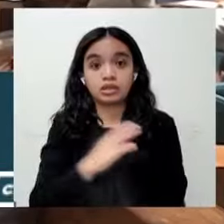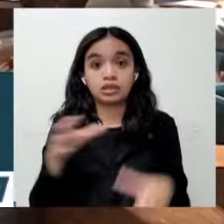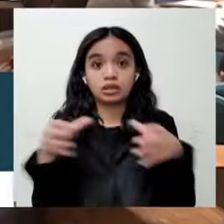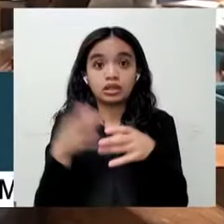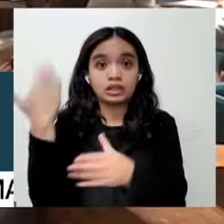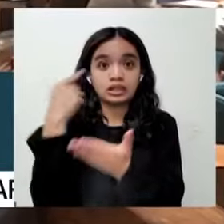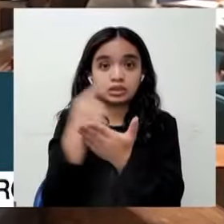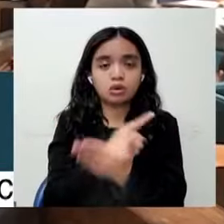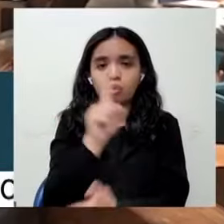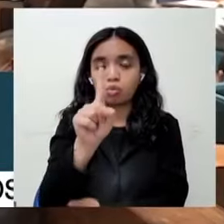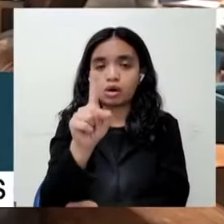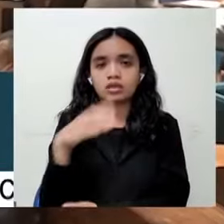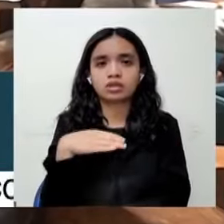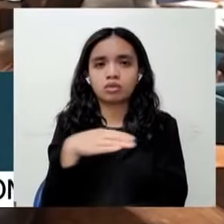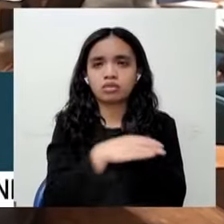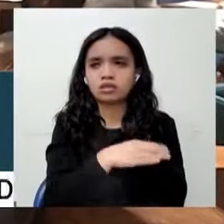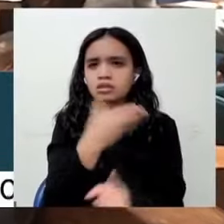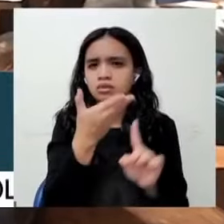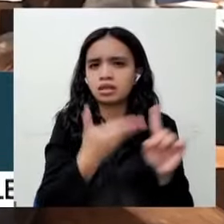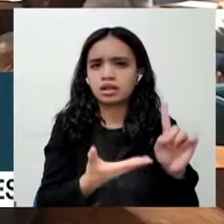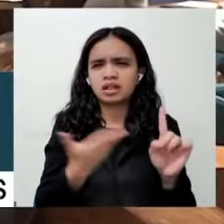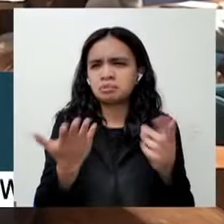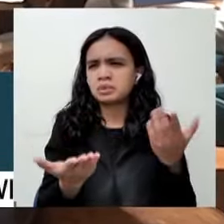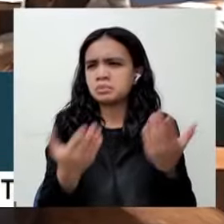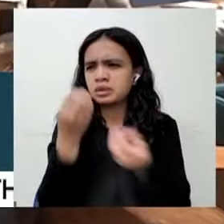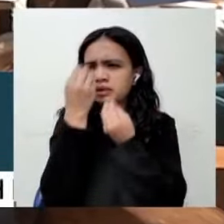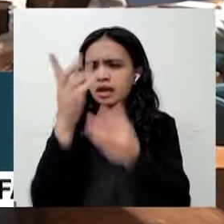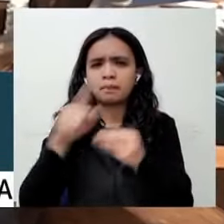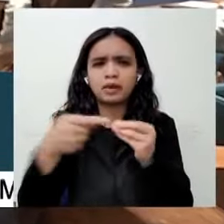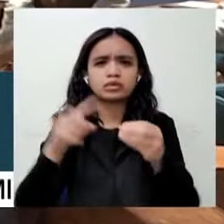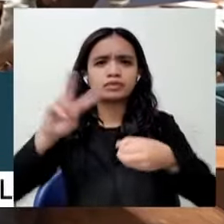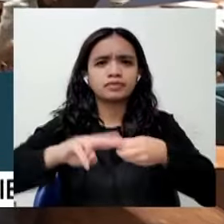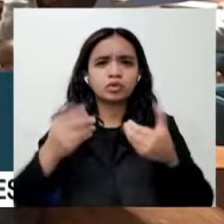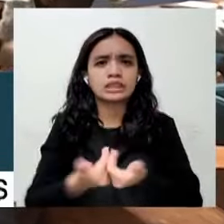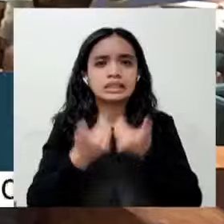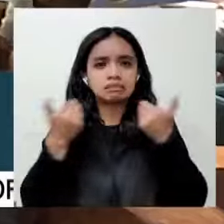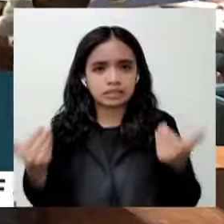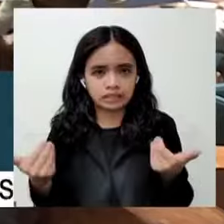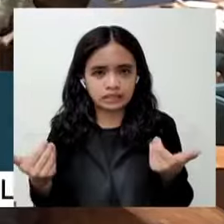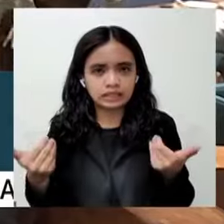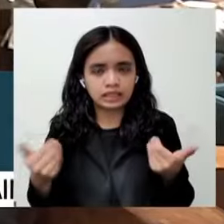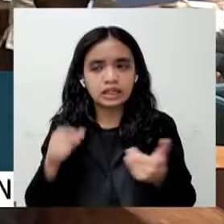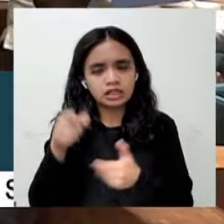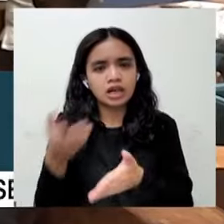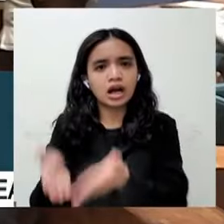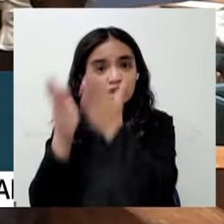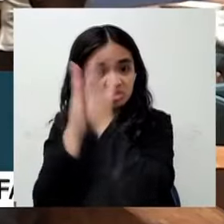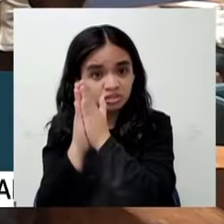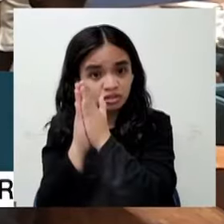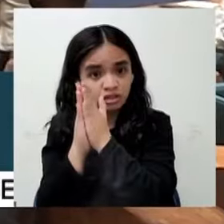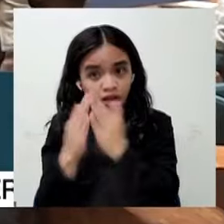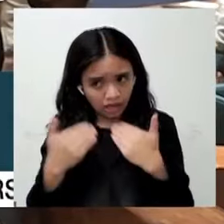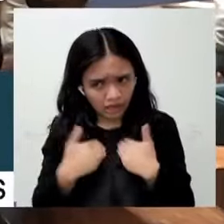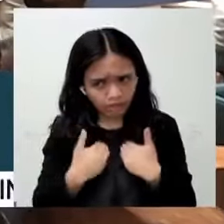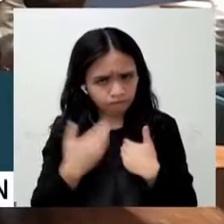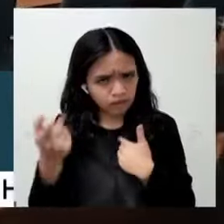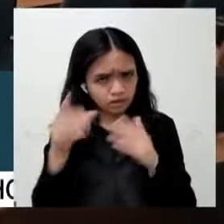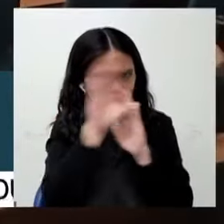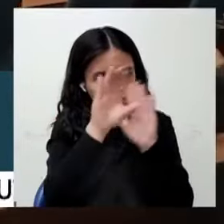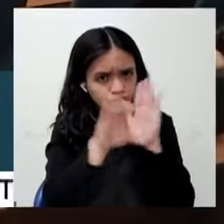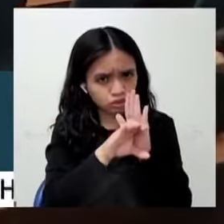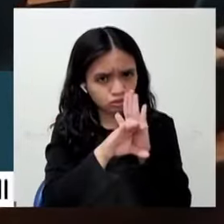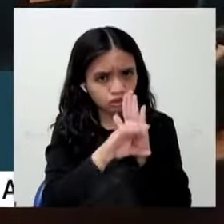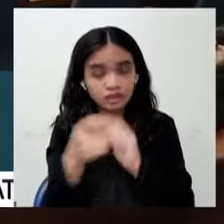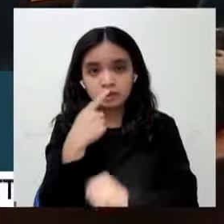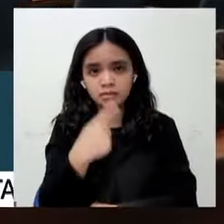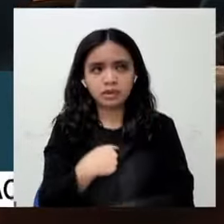congressman raised about the voting separately. He asked, is it in the Constitution? Somebody said, no, it's